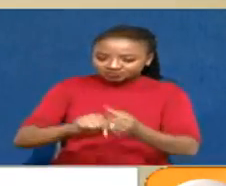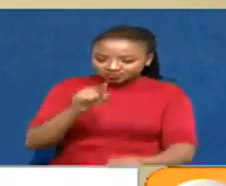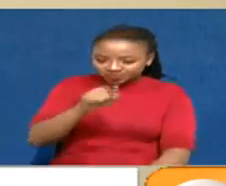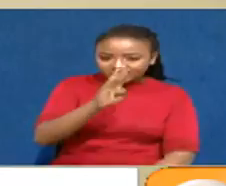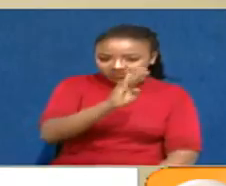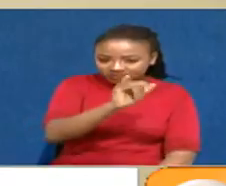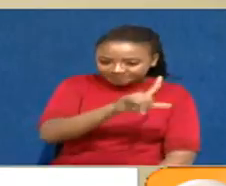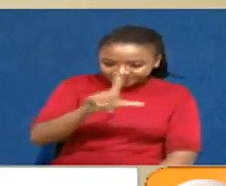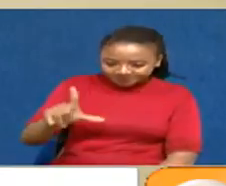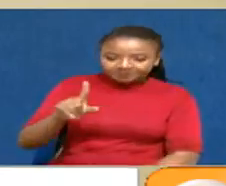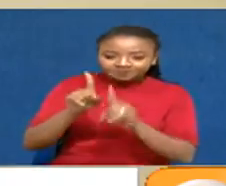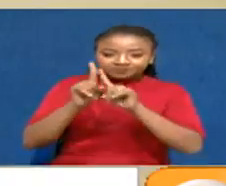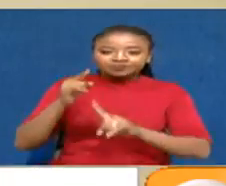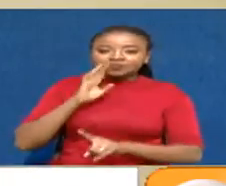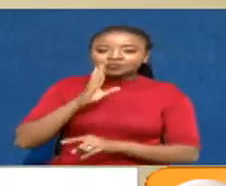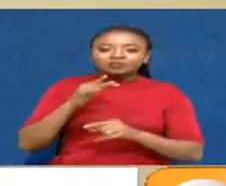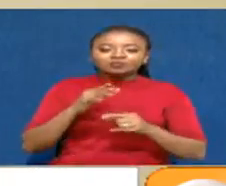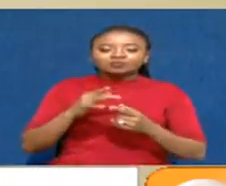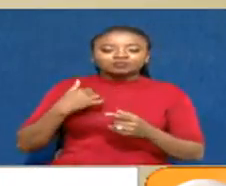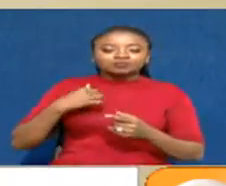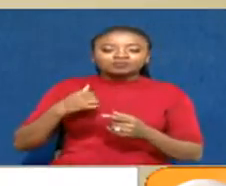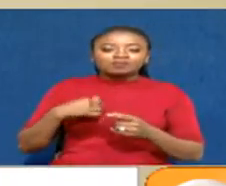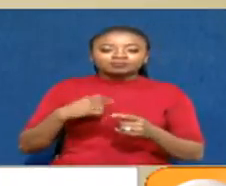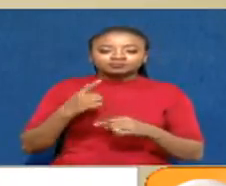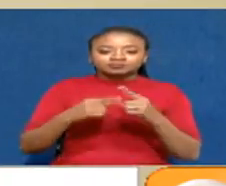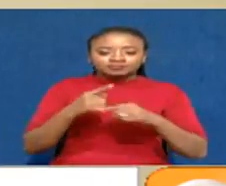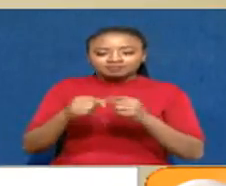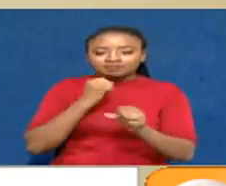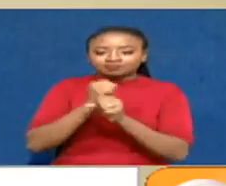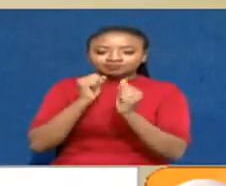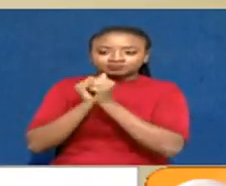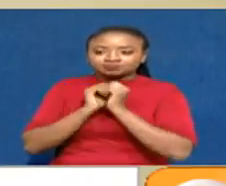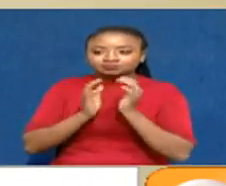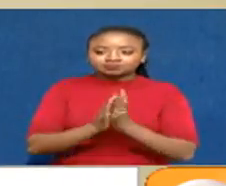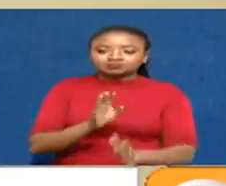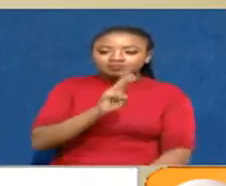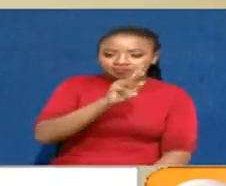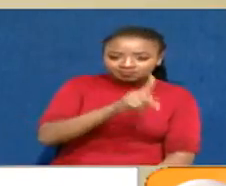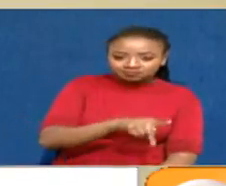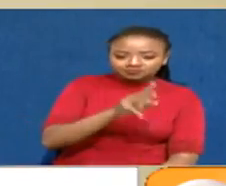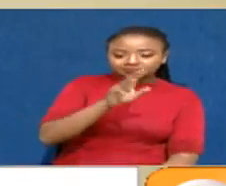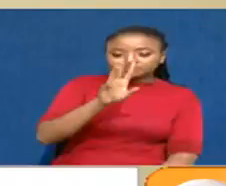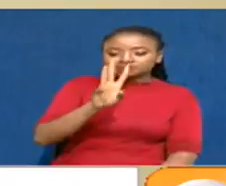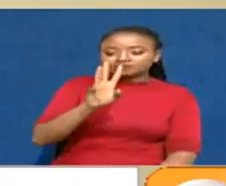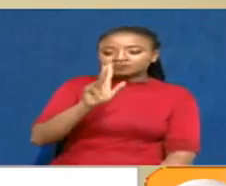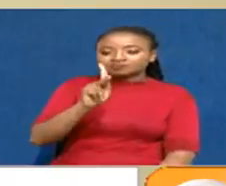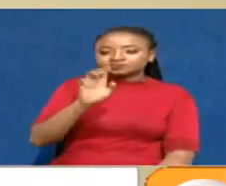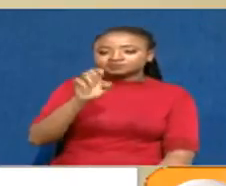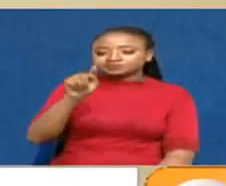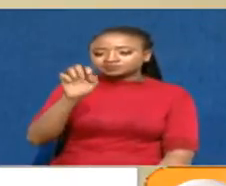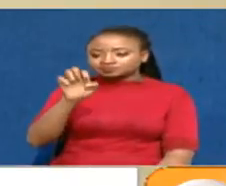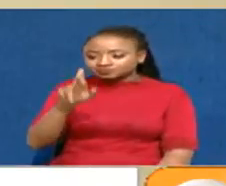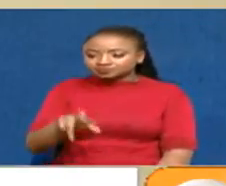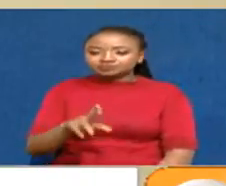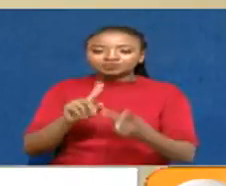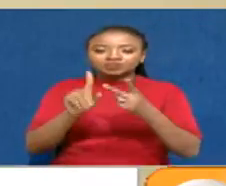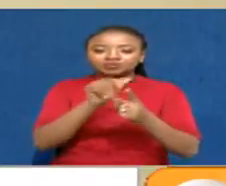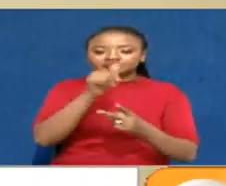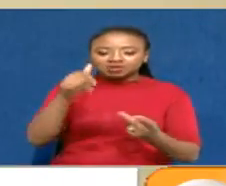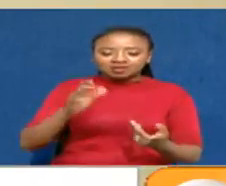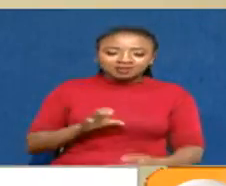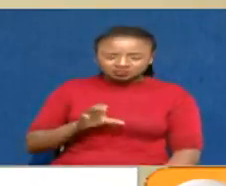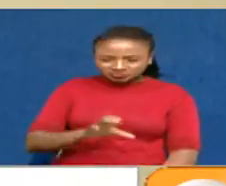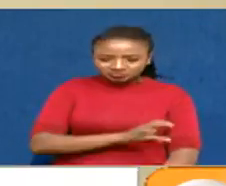space. And we continue to engage both with Honorable Keter, members of the Parliamentary Finance and Planning Committee, and all other